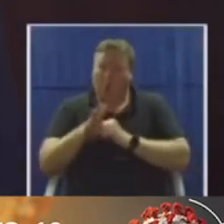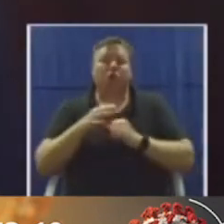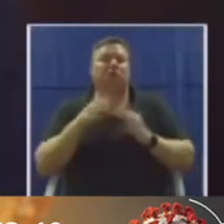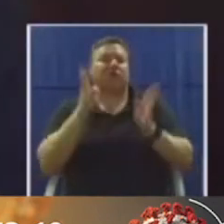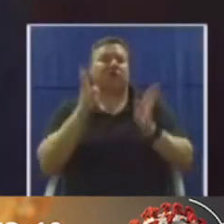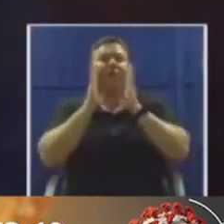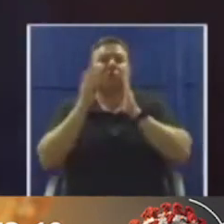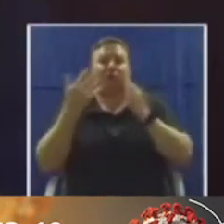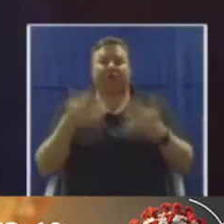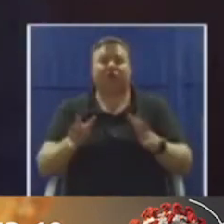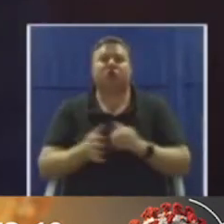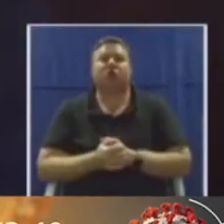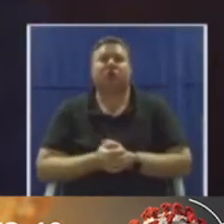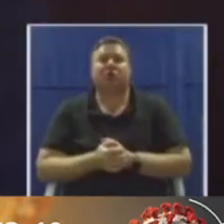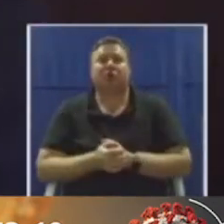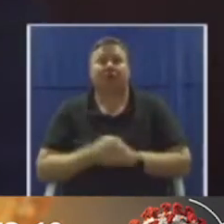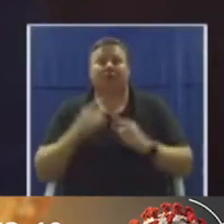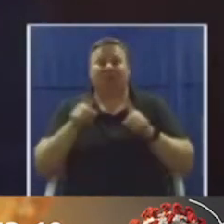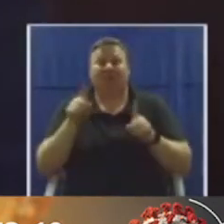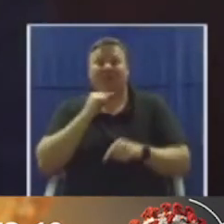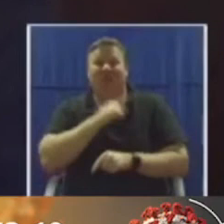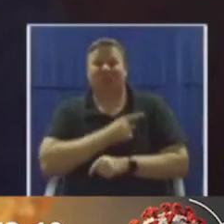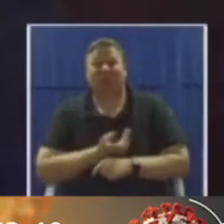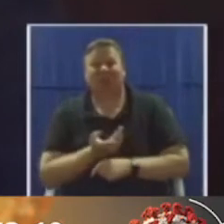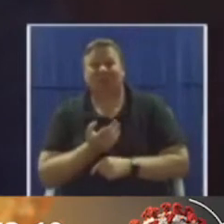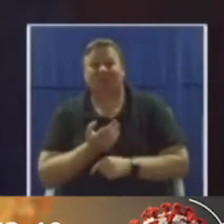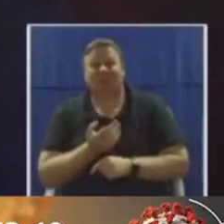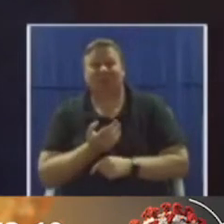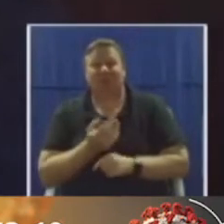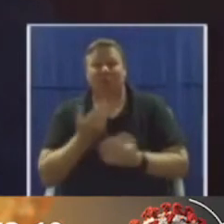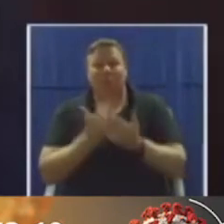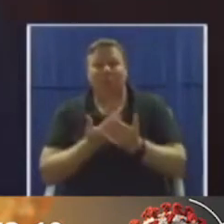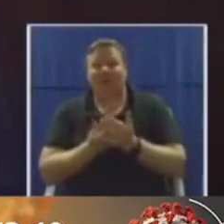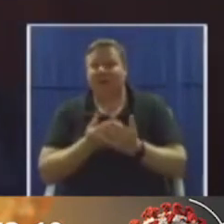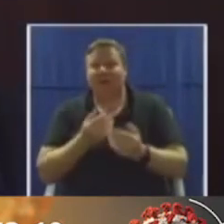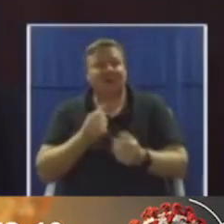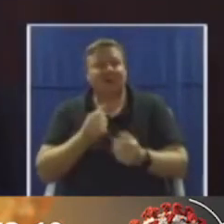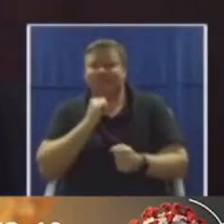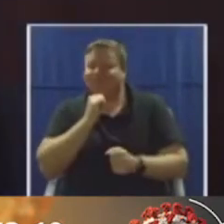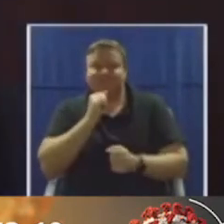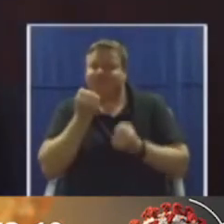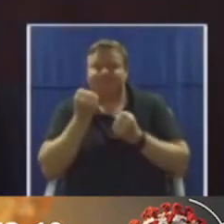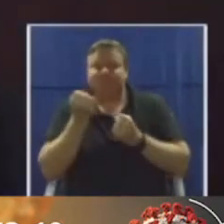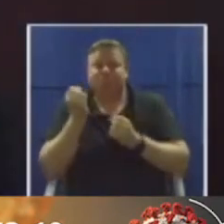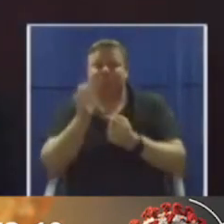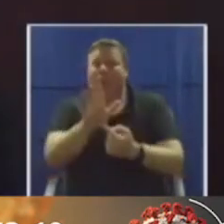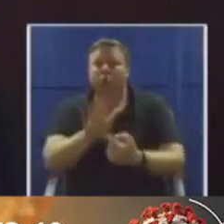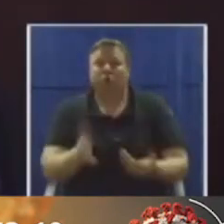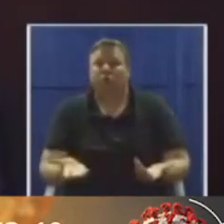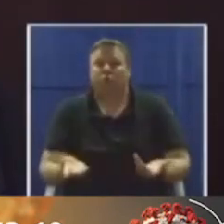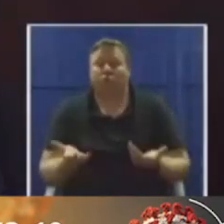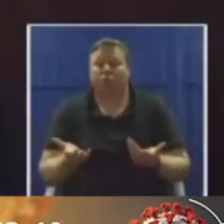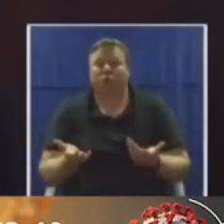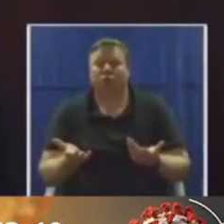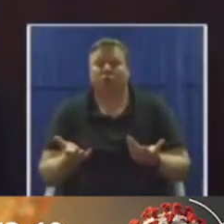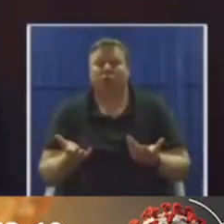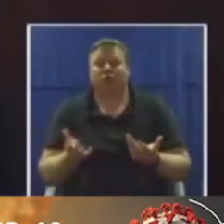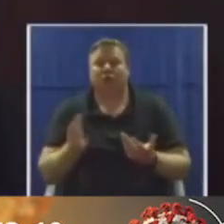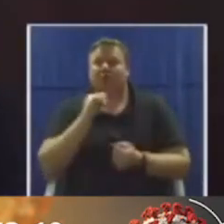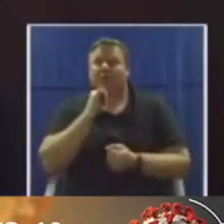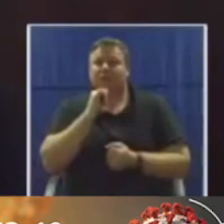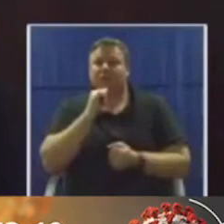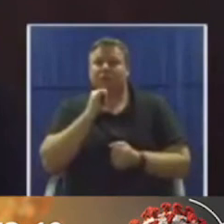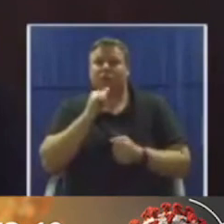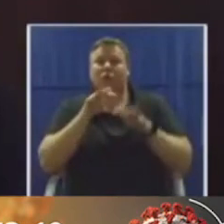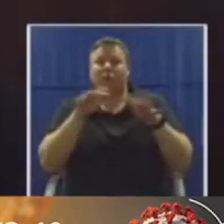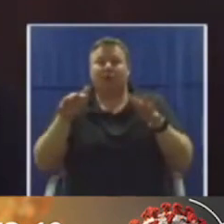That is completely and utterly false. It's proven. They did not do it. They did not give the residents